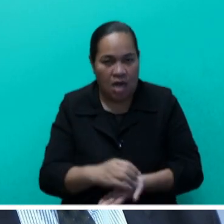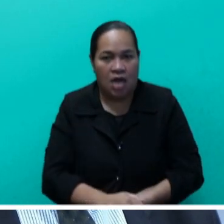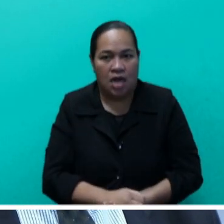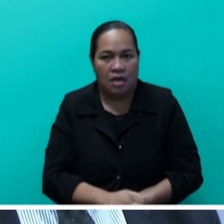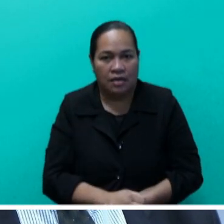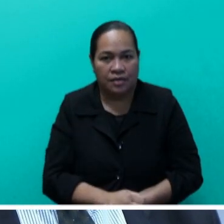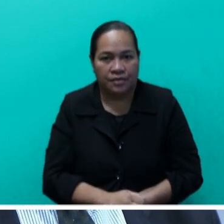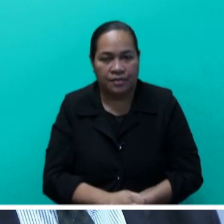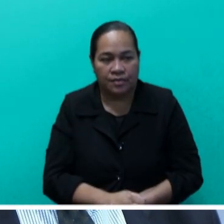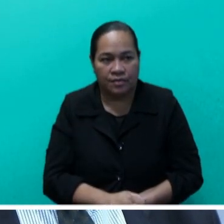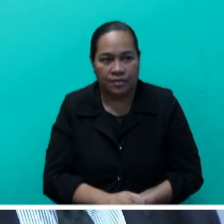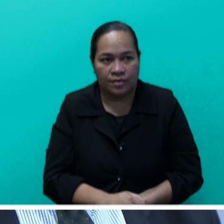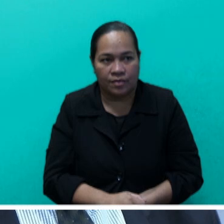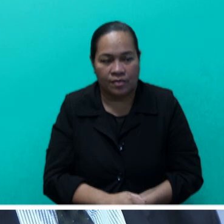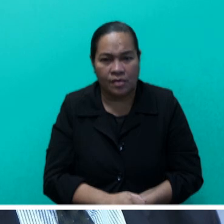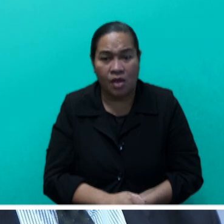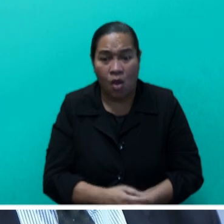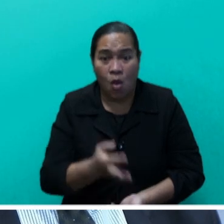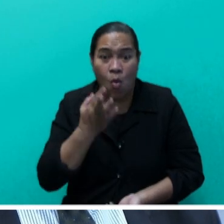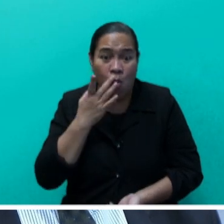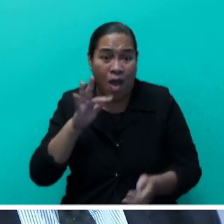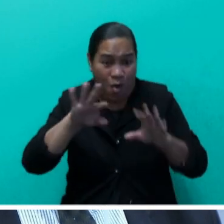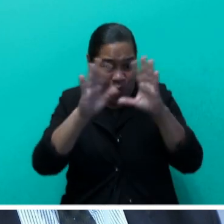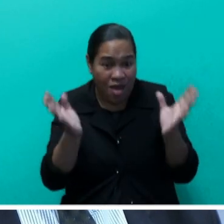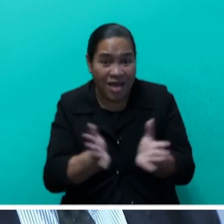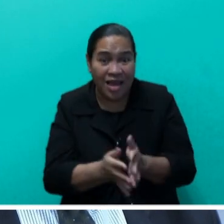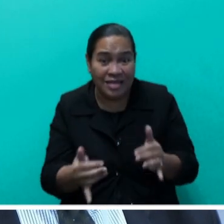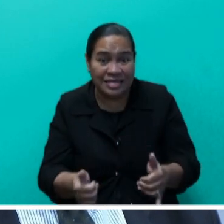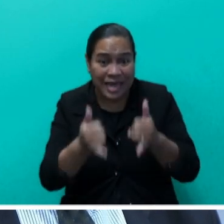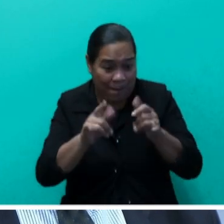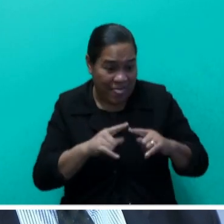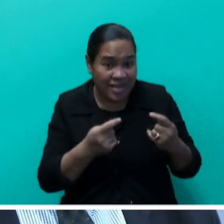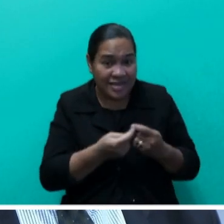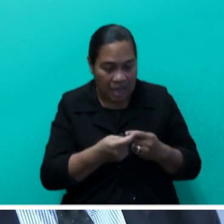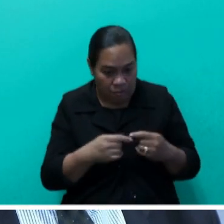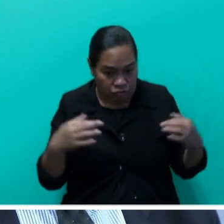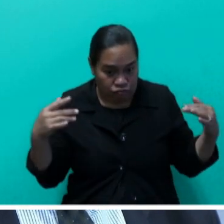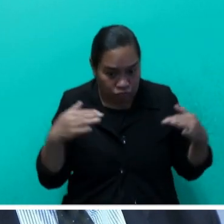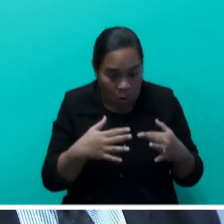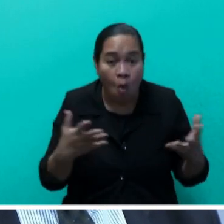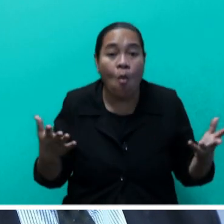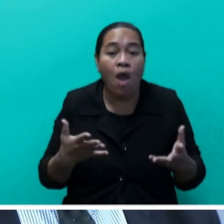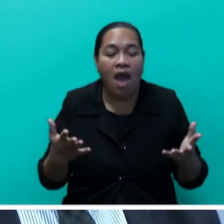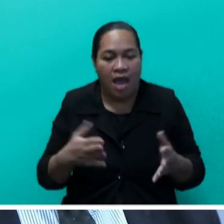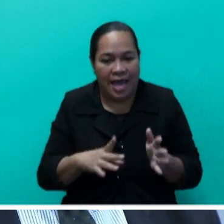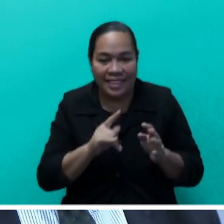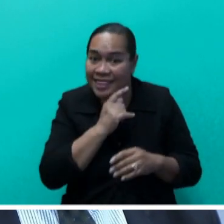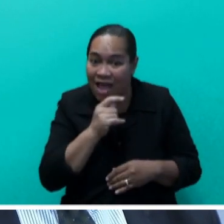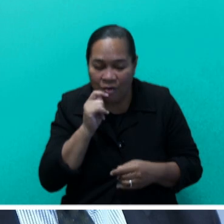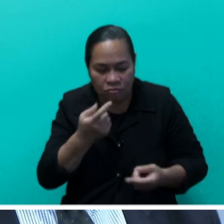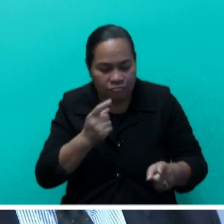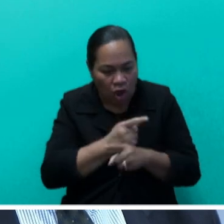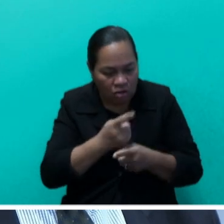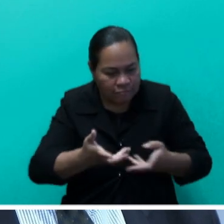Honourable Speaker, when the World Cup team came together in Taveuni and discussed and